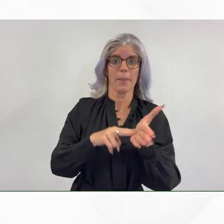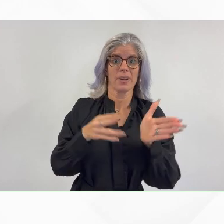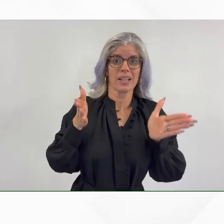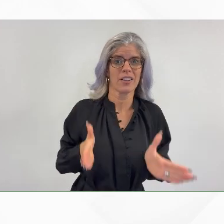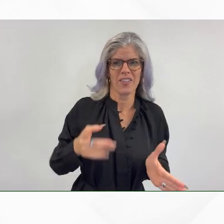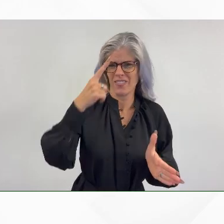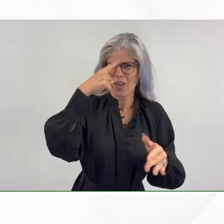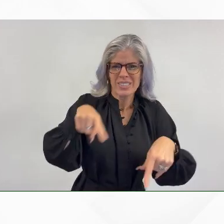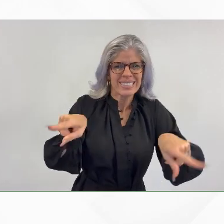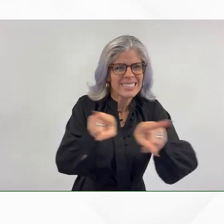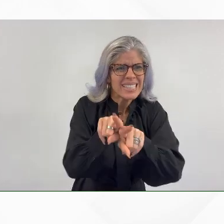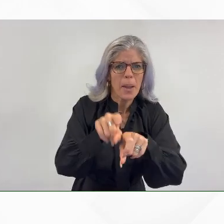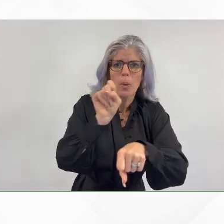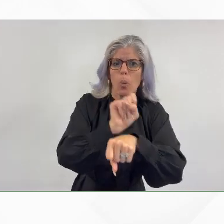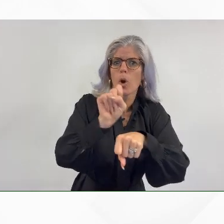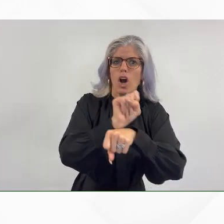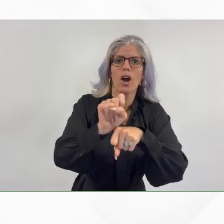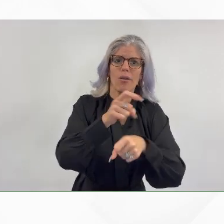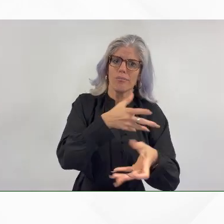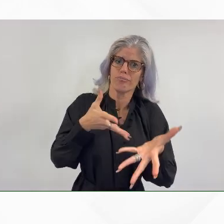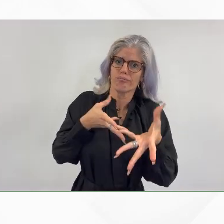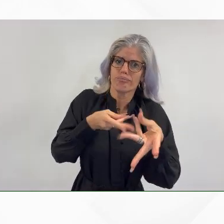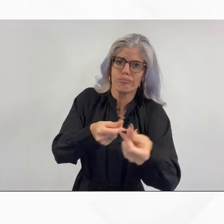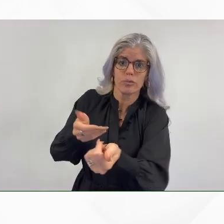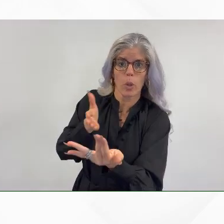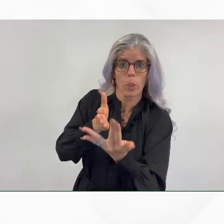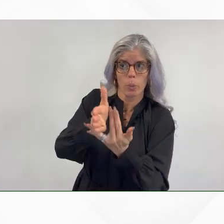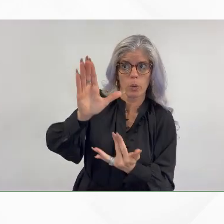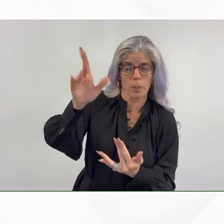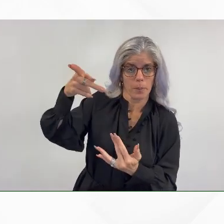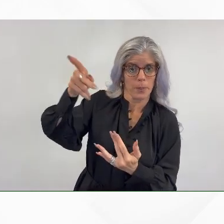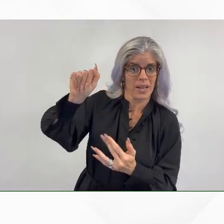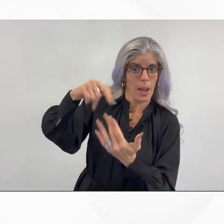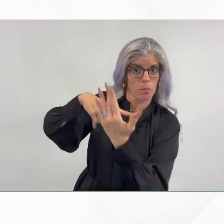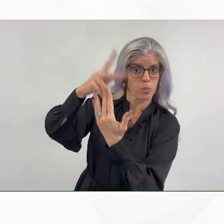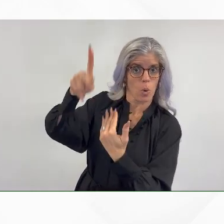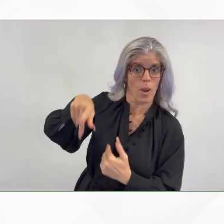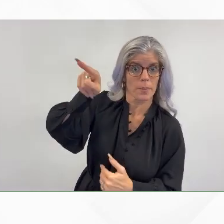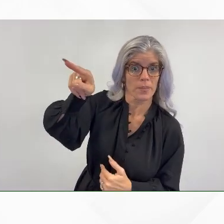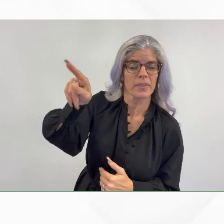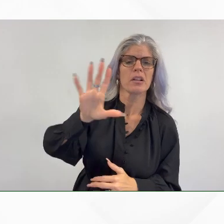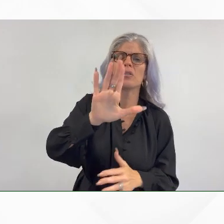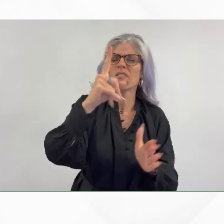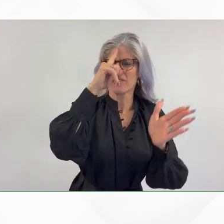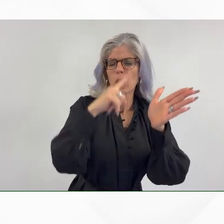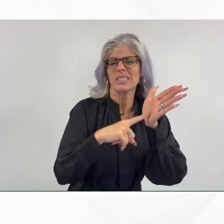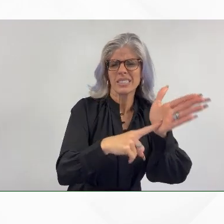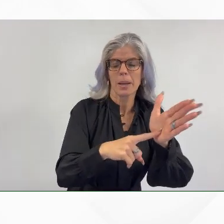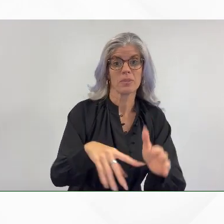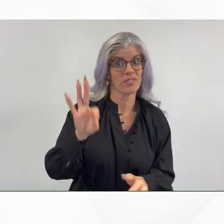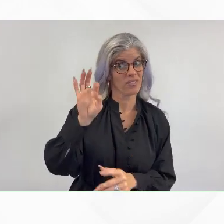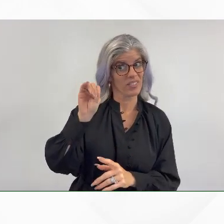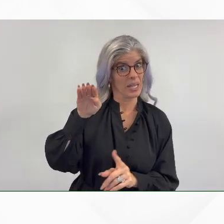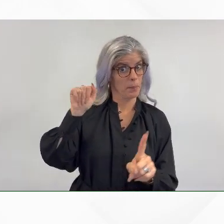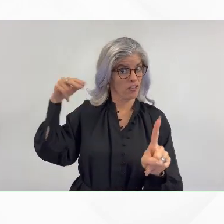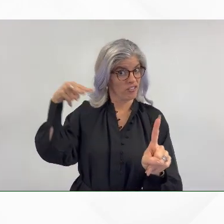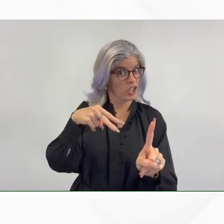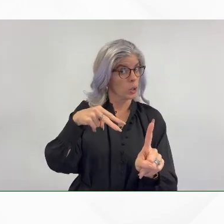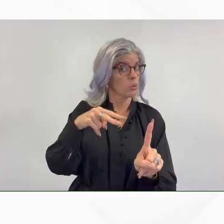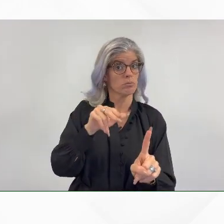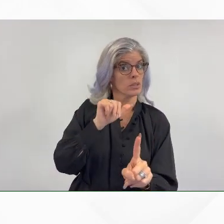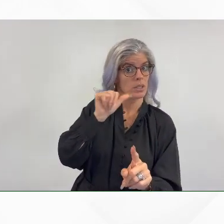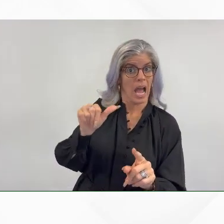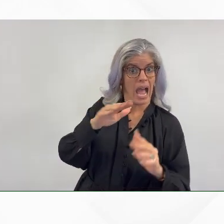and sustain lives within their jurisdictions. As a house of worship, you could